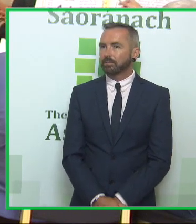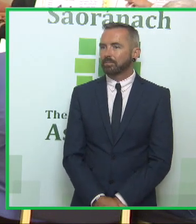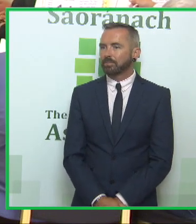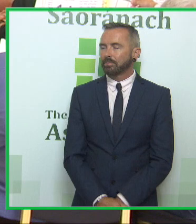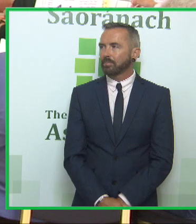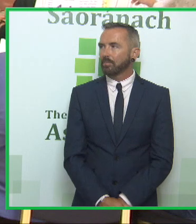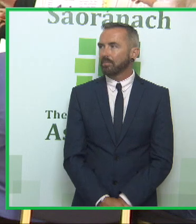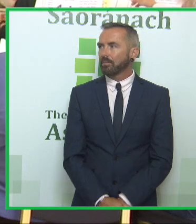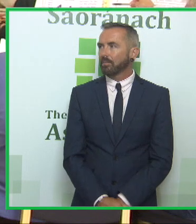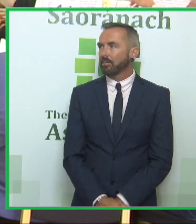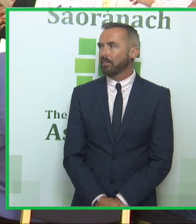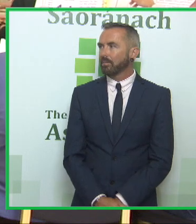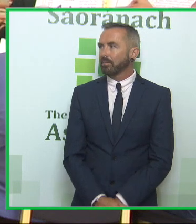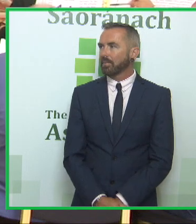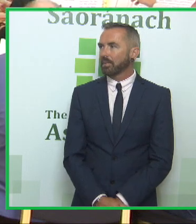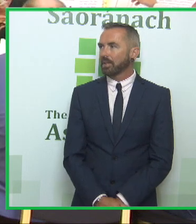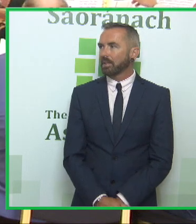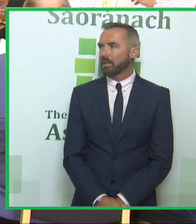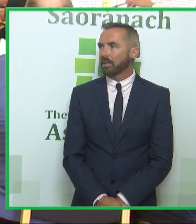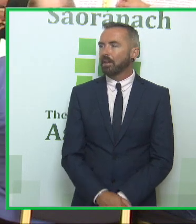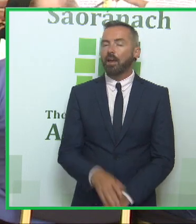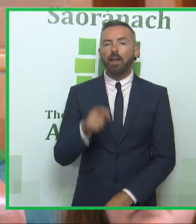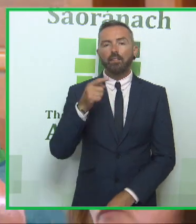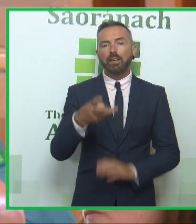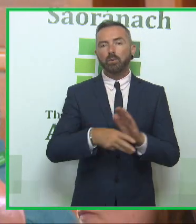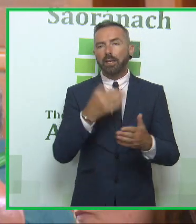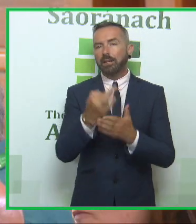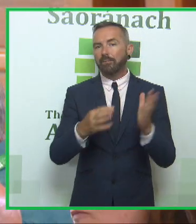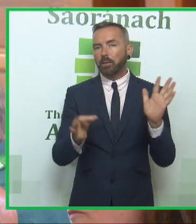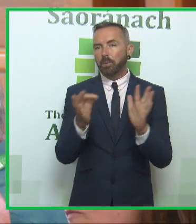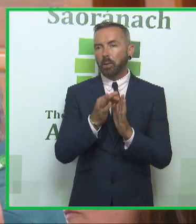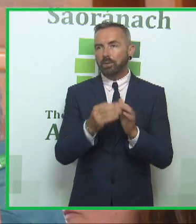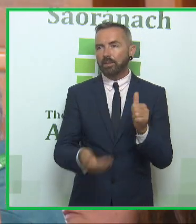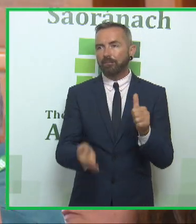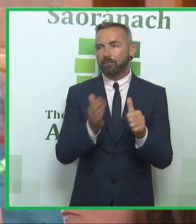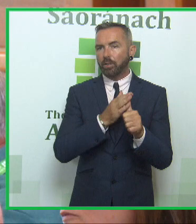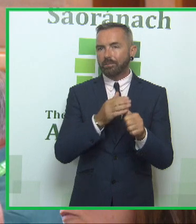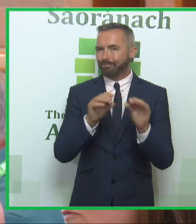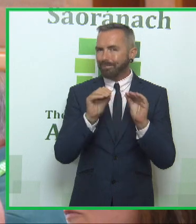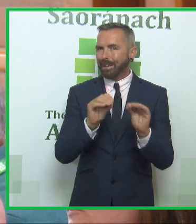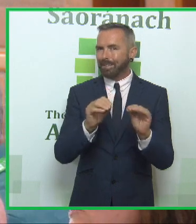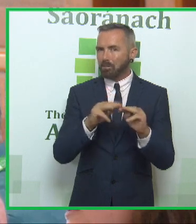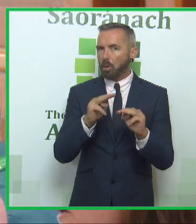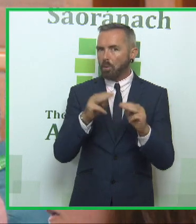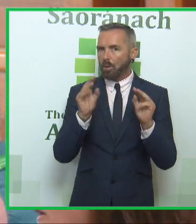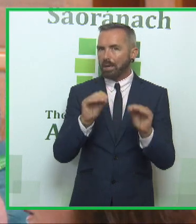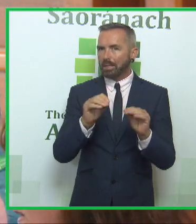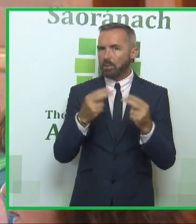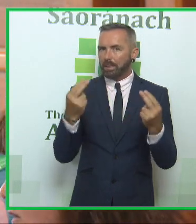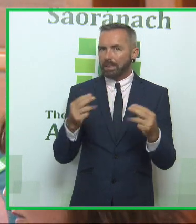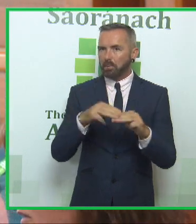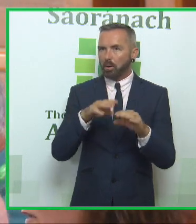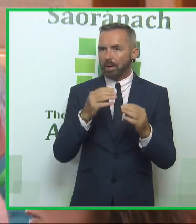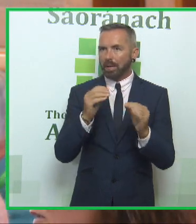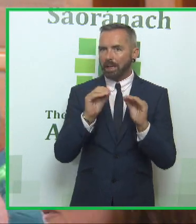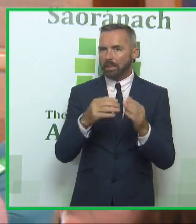so over the weekend we had a few points there. So the first one would be education, educational programs in